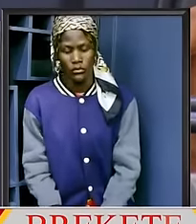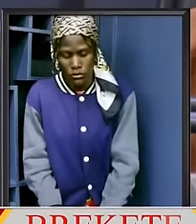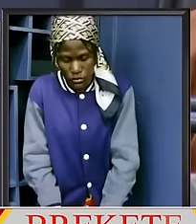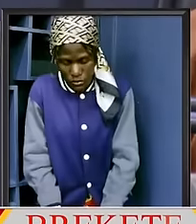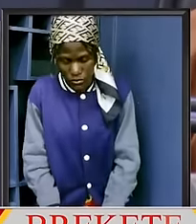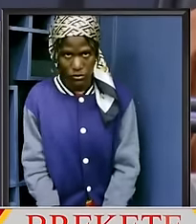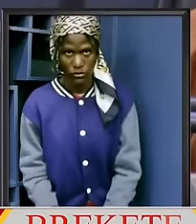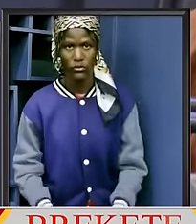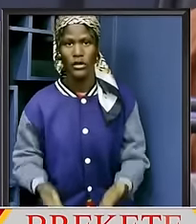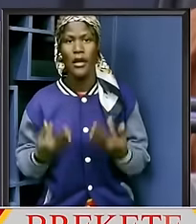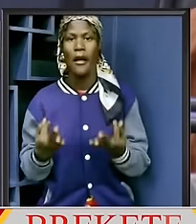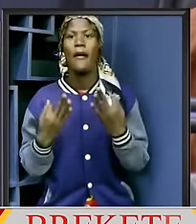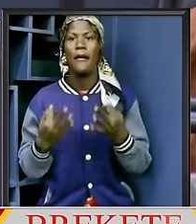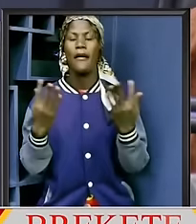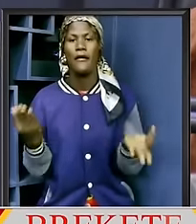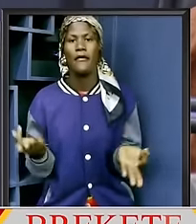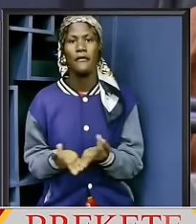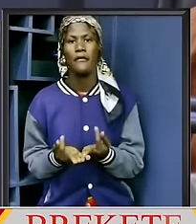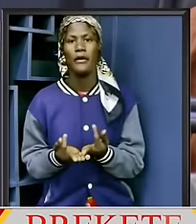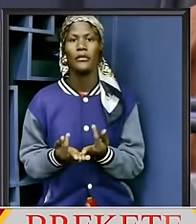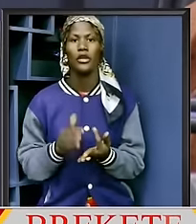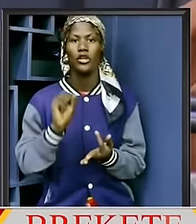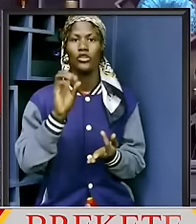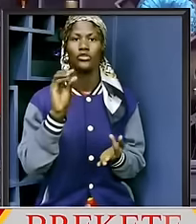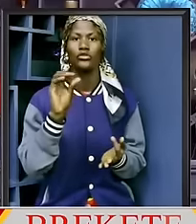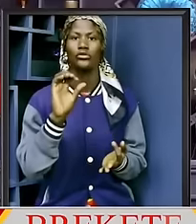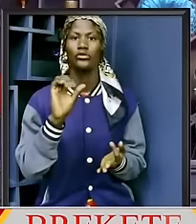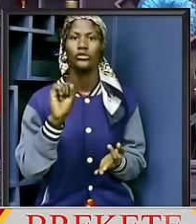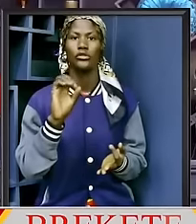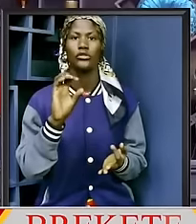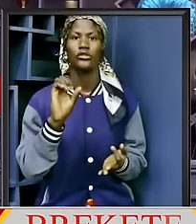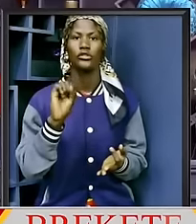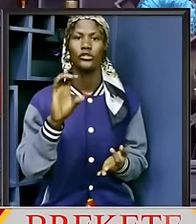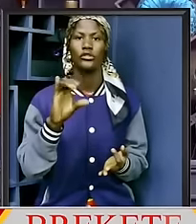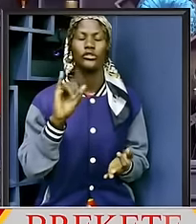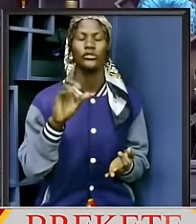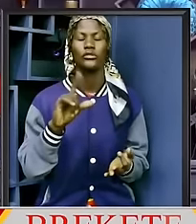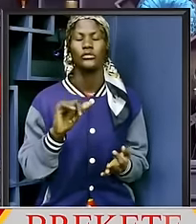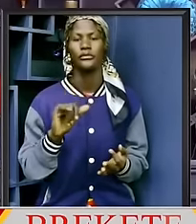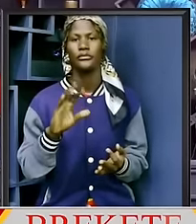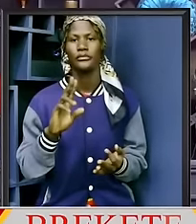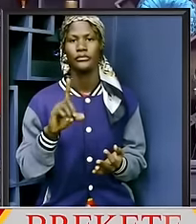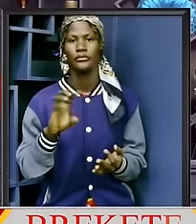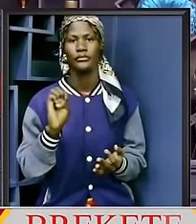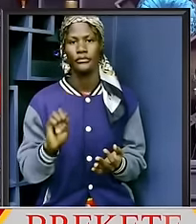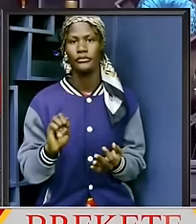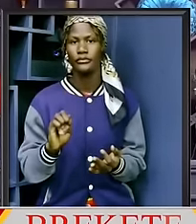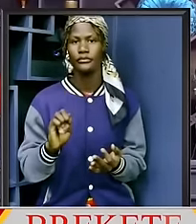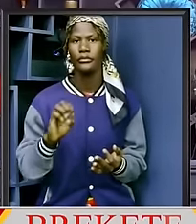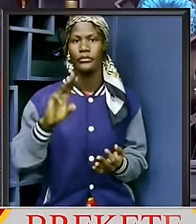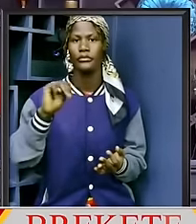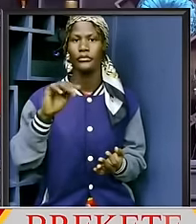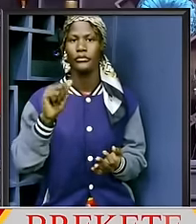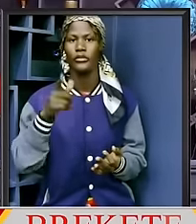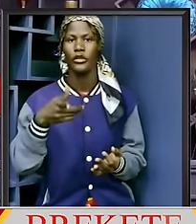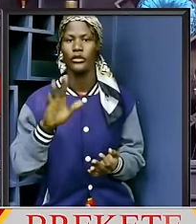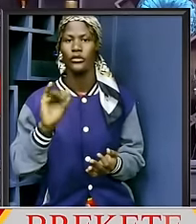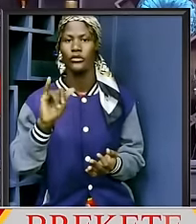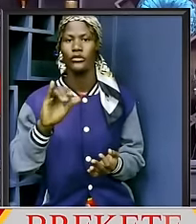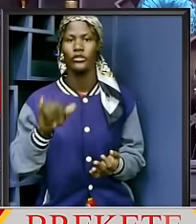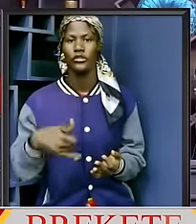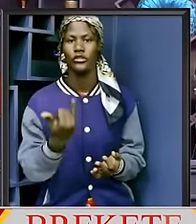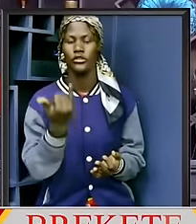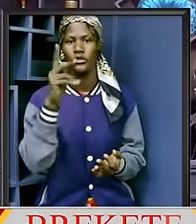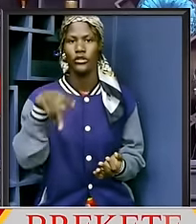Brekete Family Social Media Ambassador, Her Excellency Mary J. Paul, can ask one question.